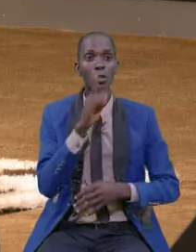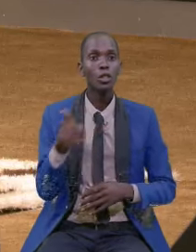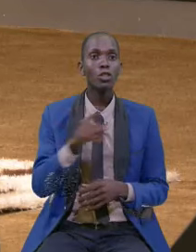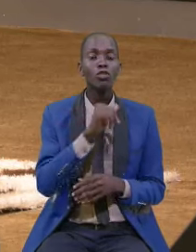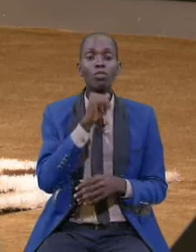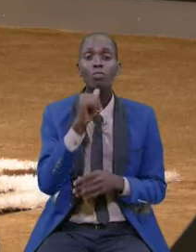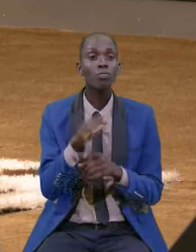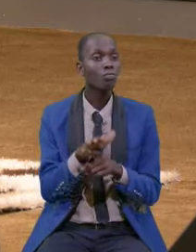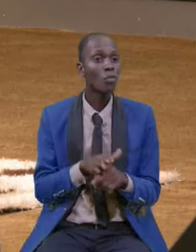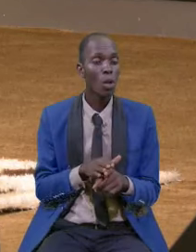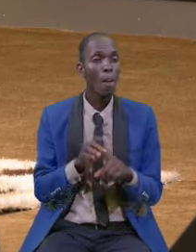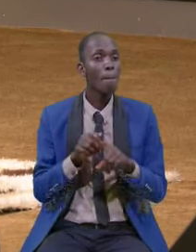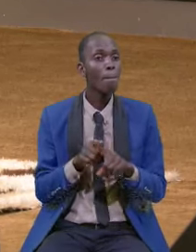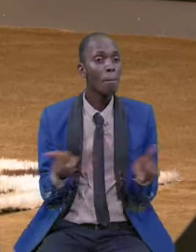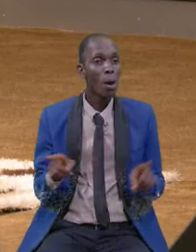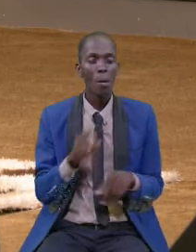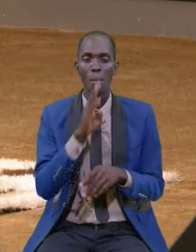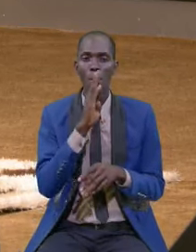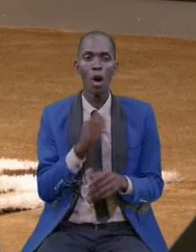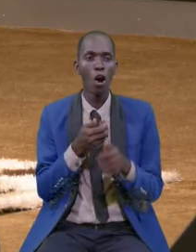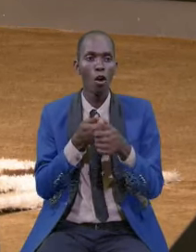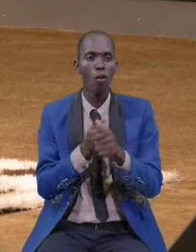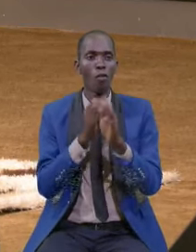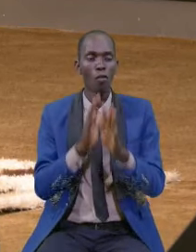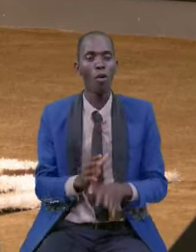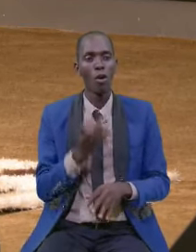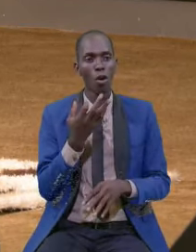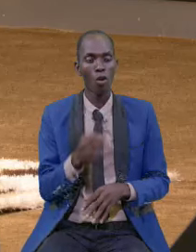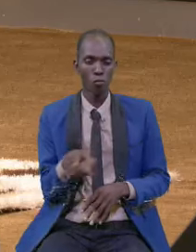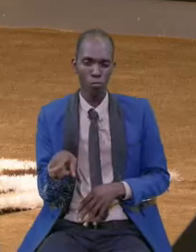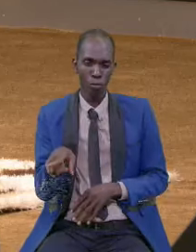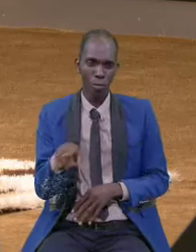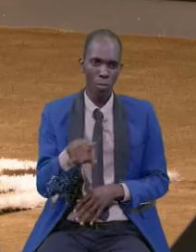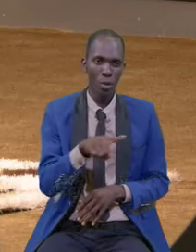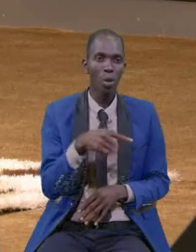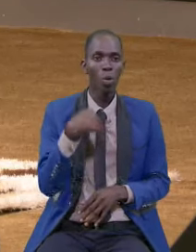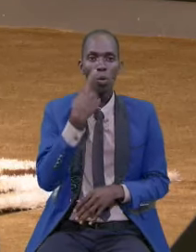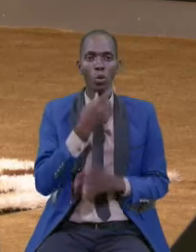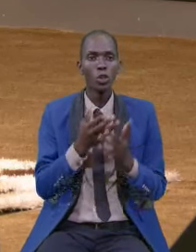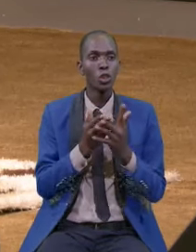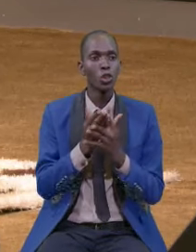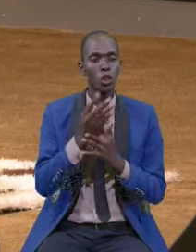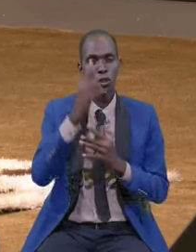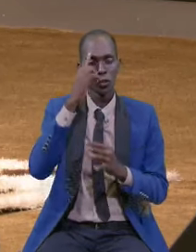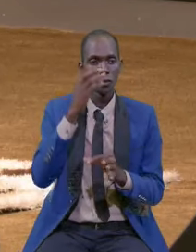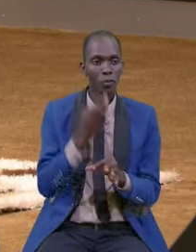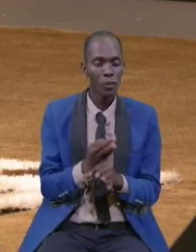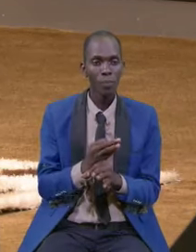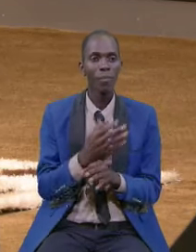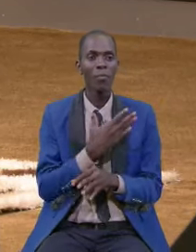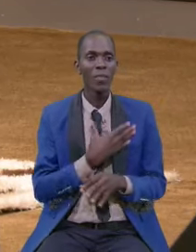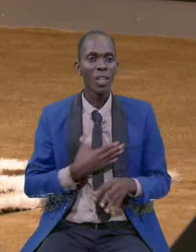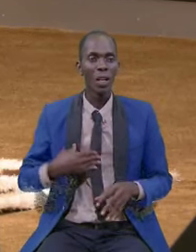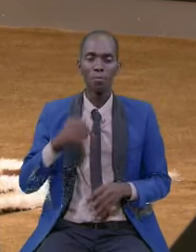but be followers of them who through faith